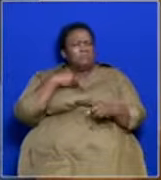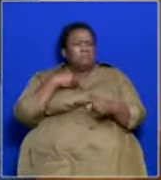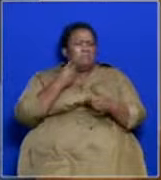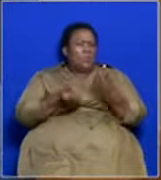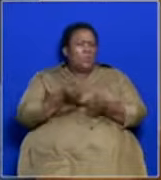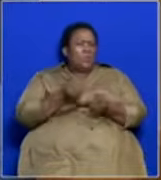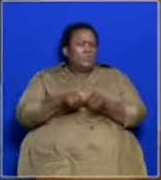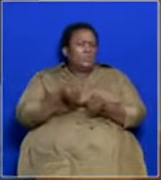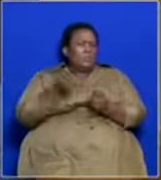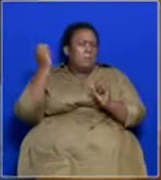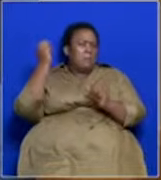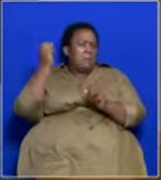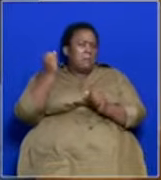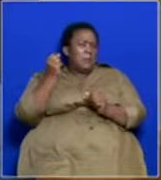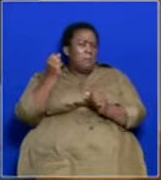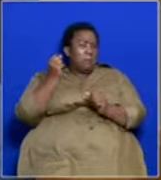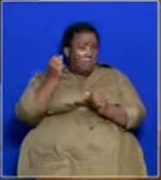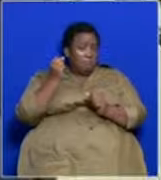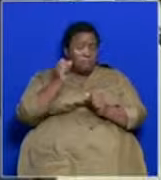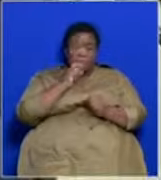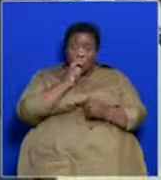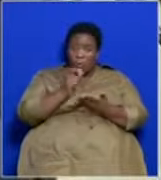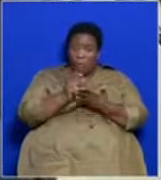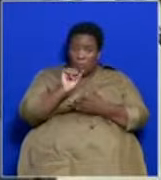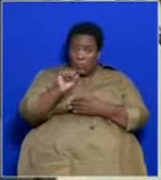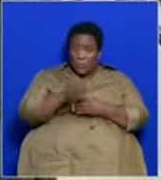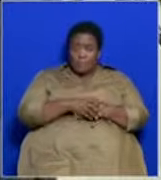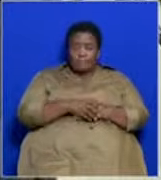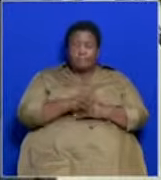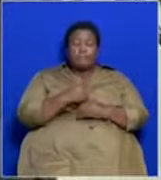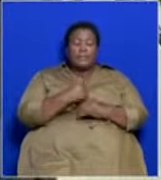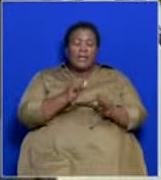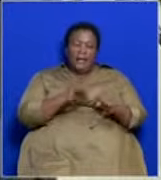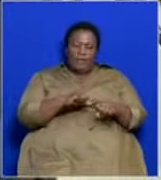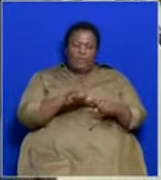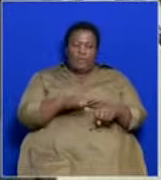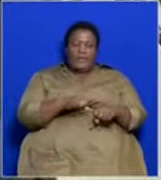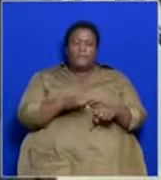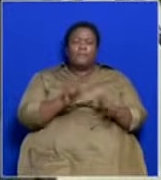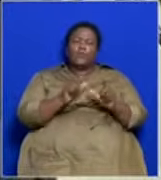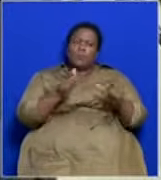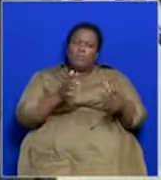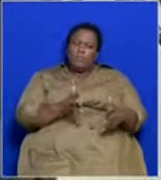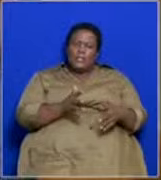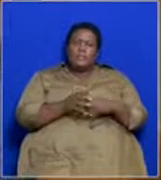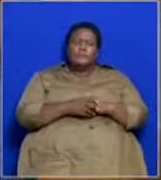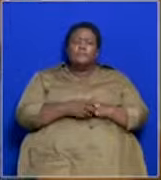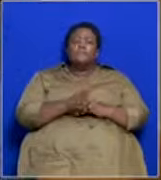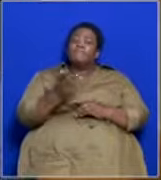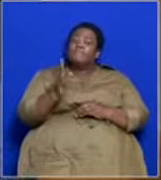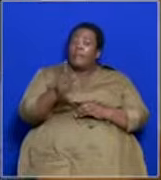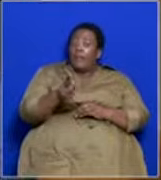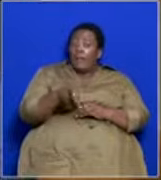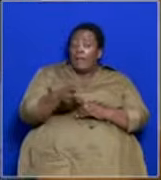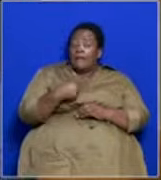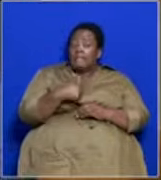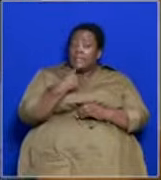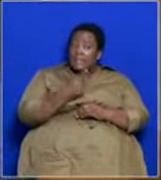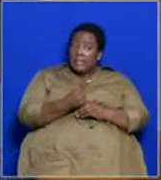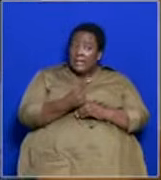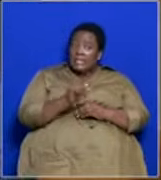Your comment? I agree with you, Commissioner. And again, I emphasize the fact that this involves